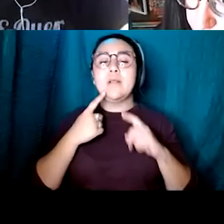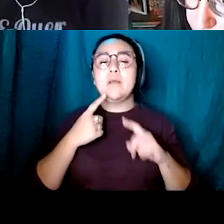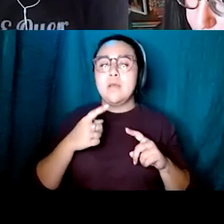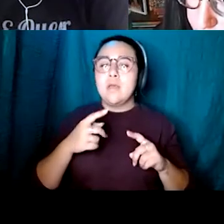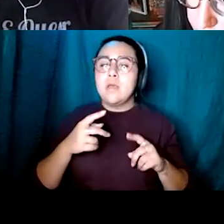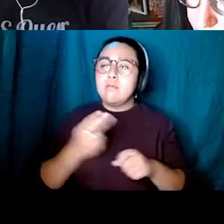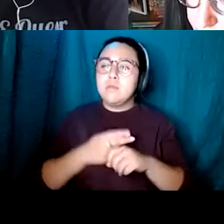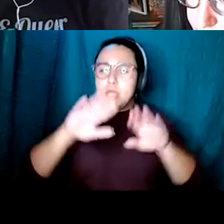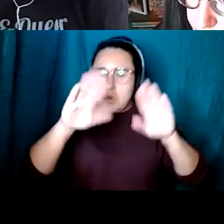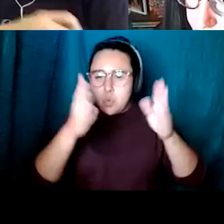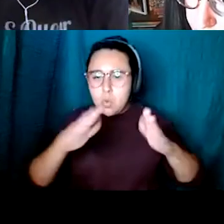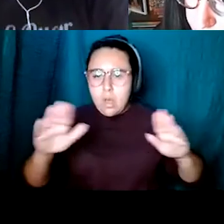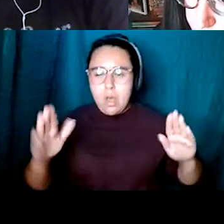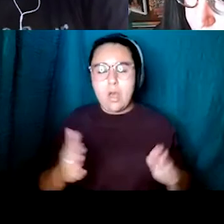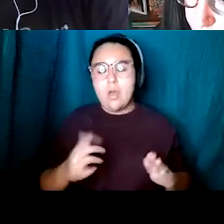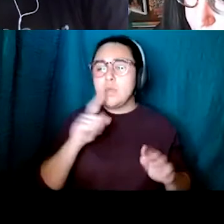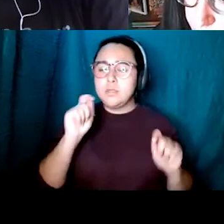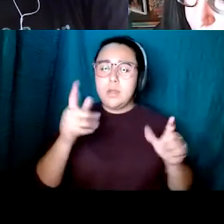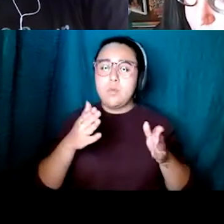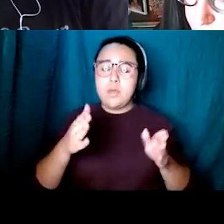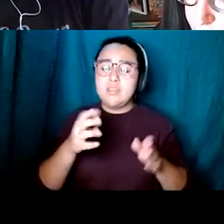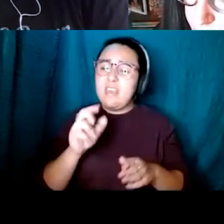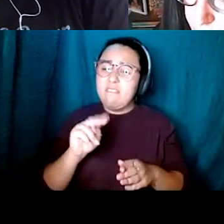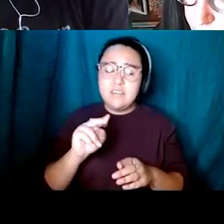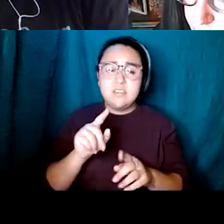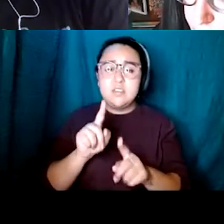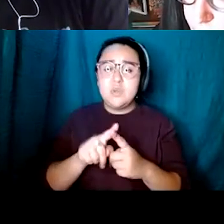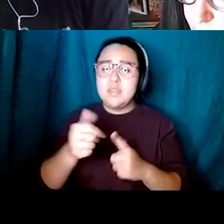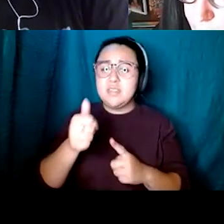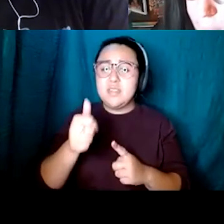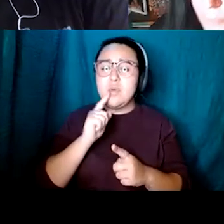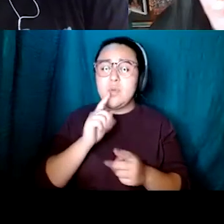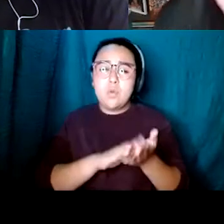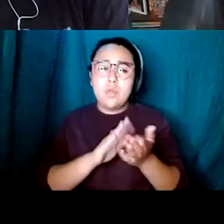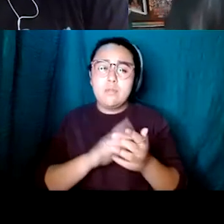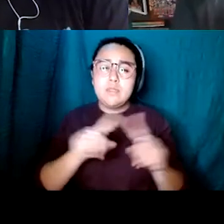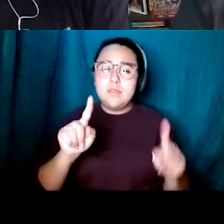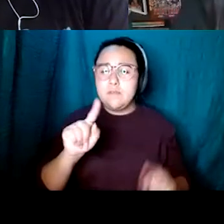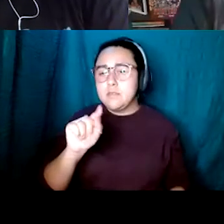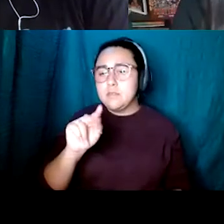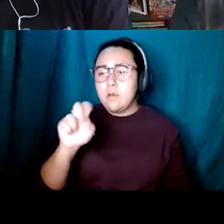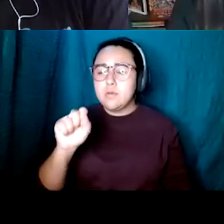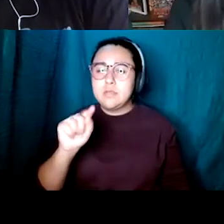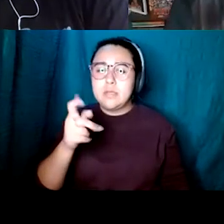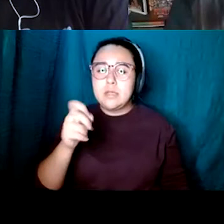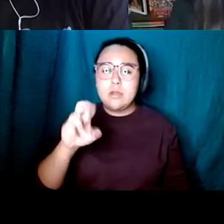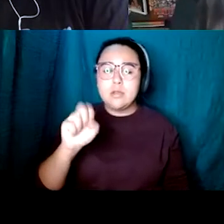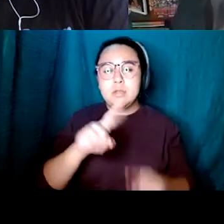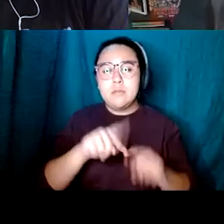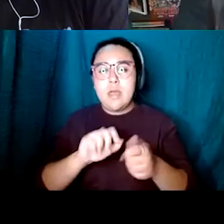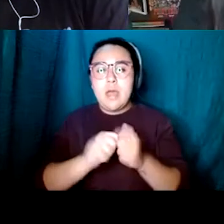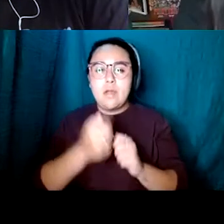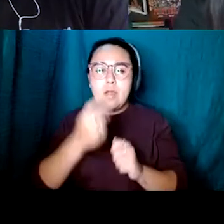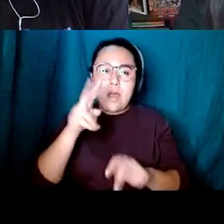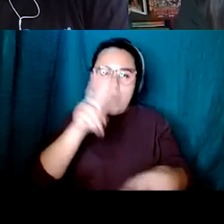in surprising ways, even to itself. Its rhythm reveals different tones and textures, depending on where your eyes, hands,